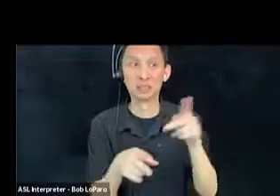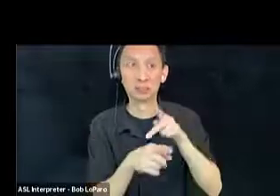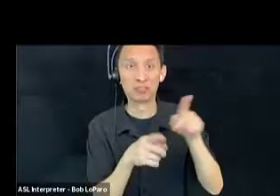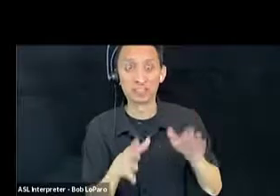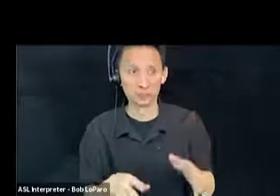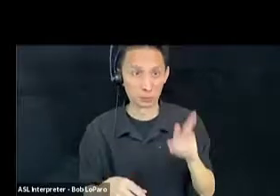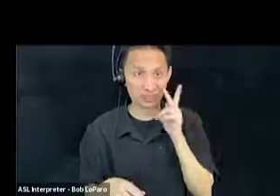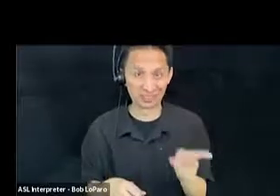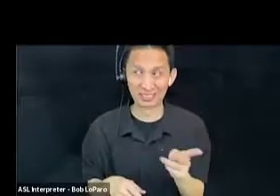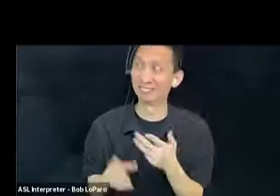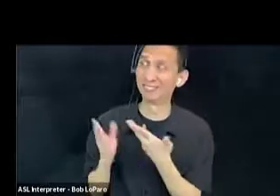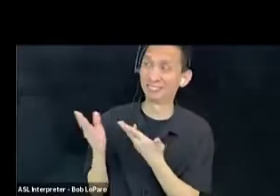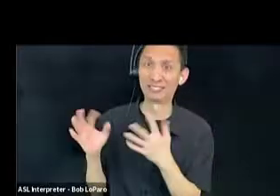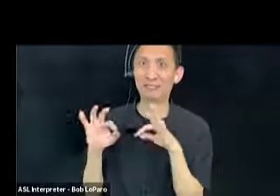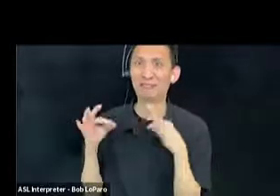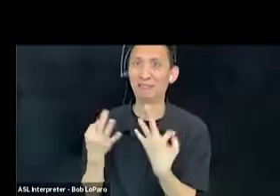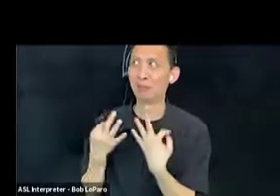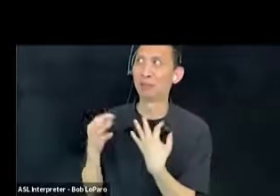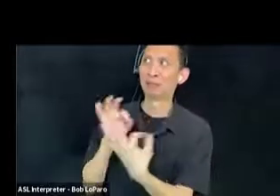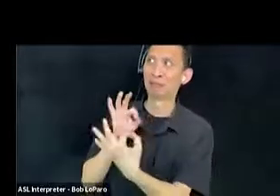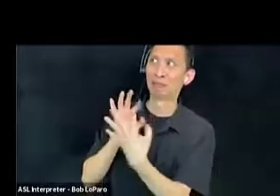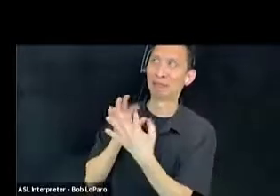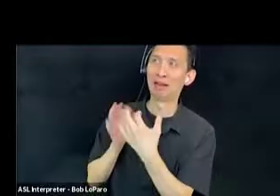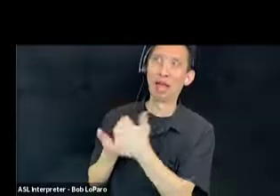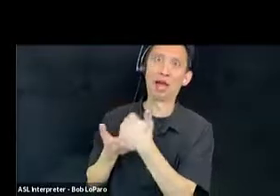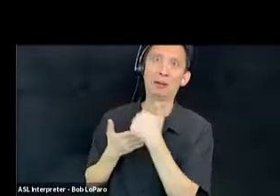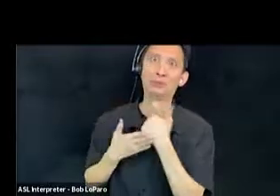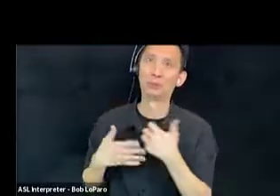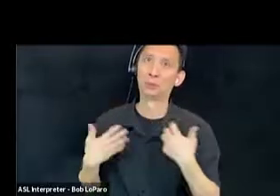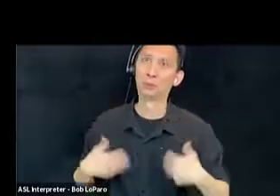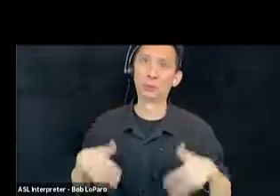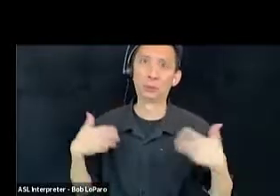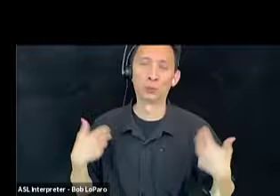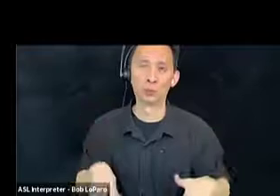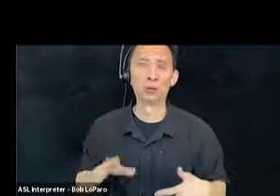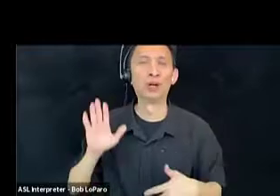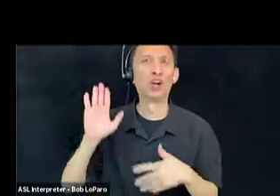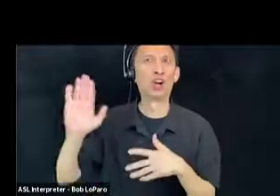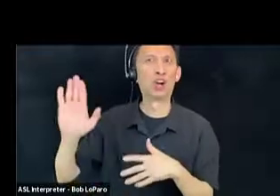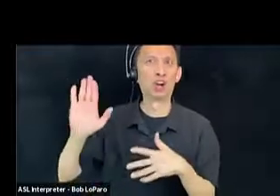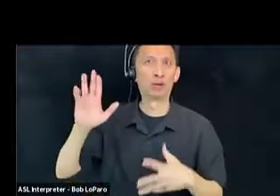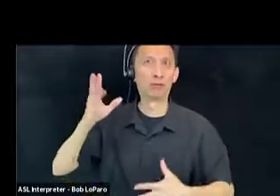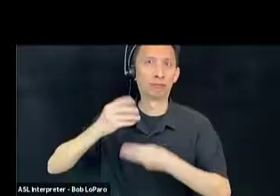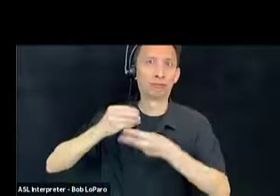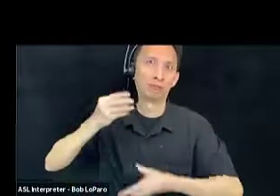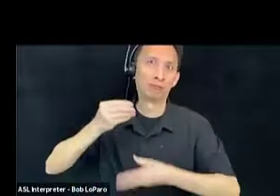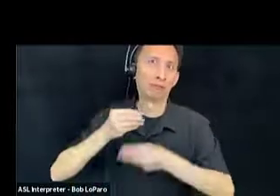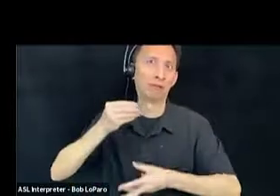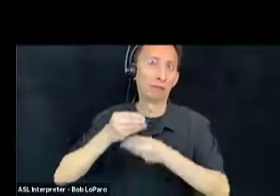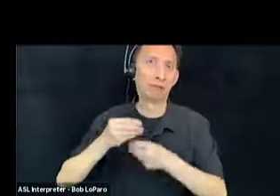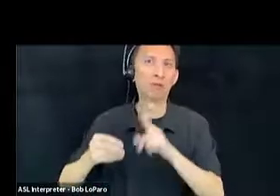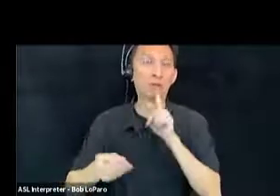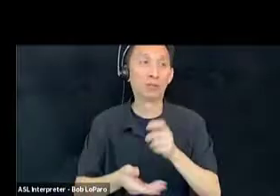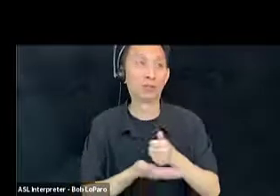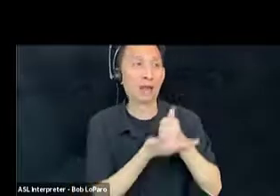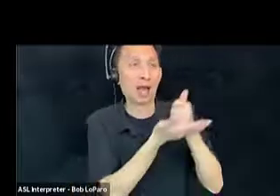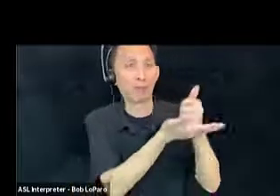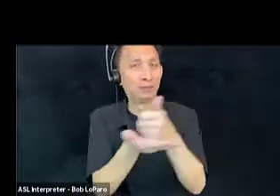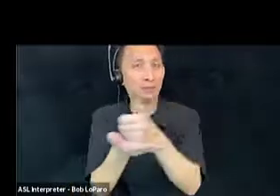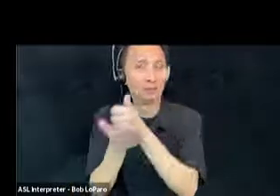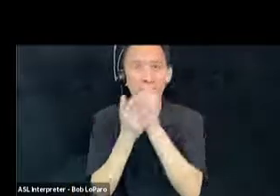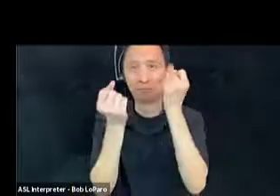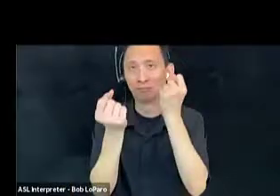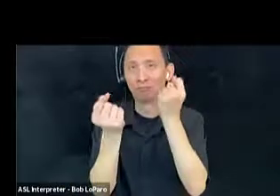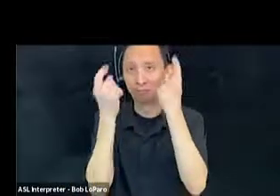family input is helpful just by Katie's additional comments? Um, so again, use, use your family as their